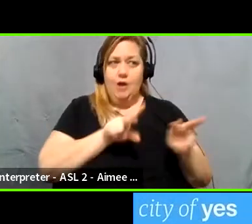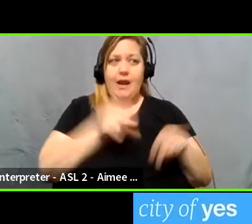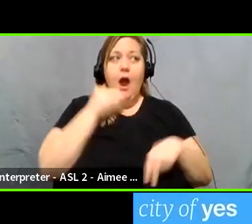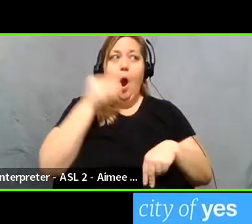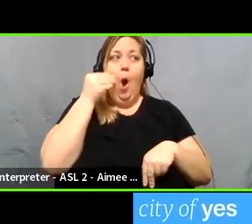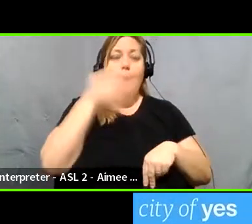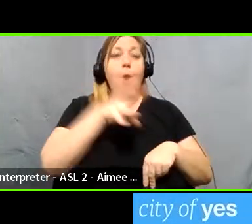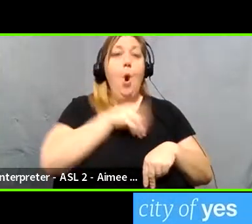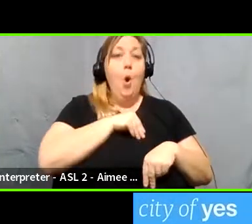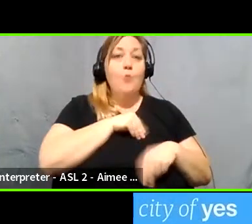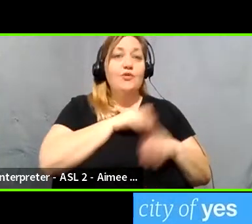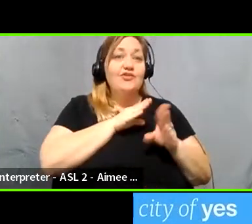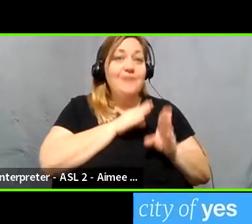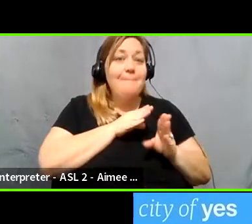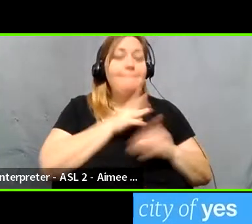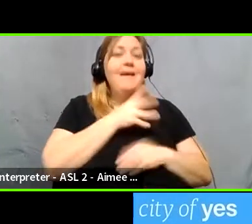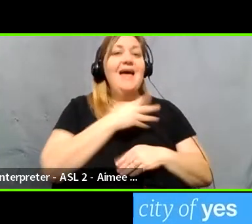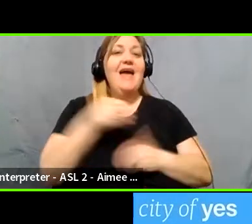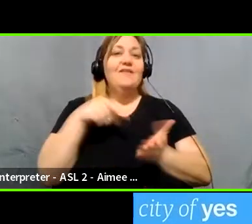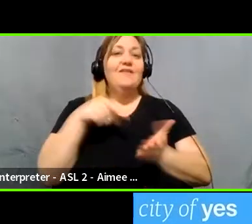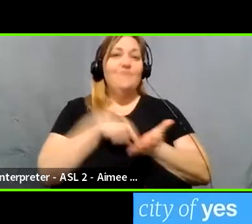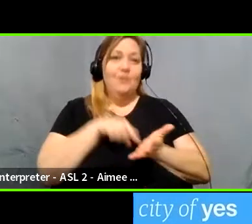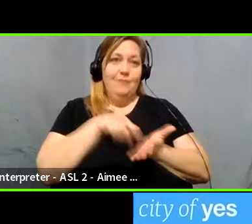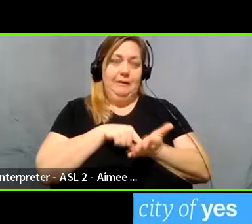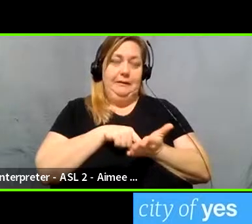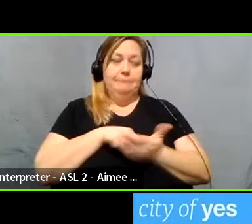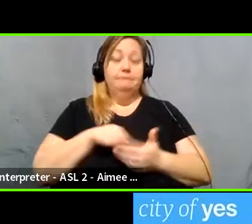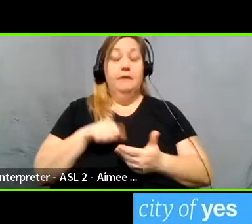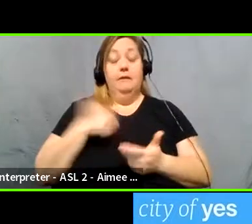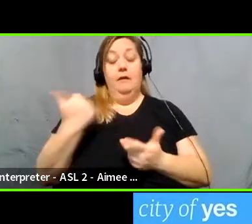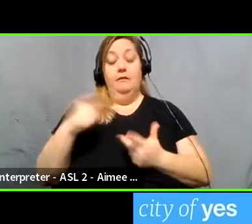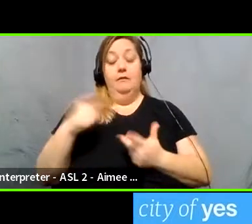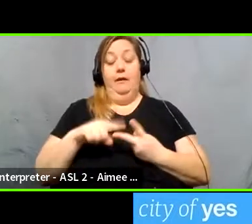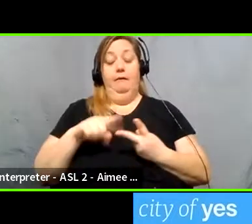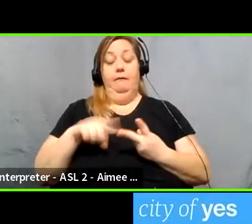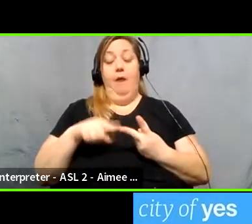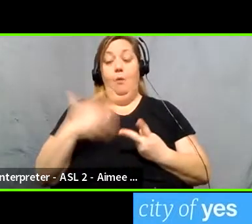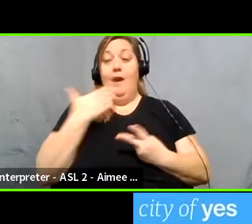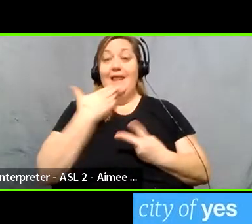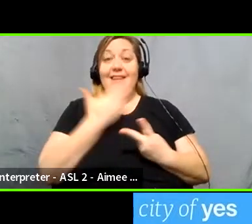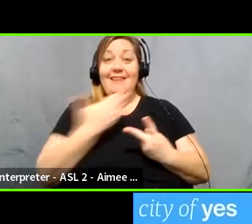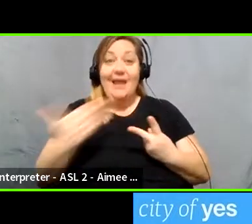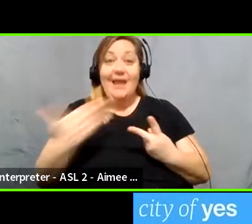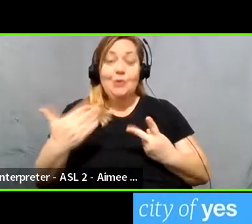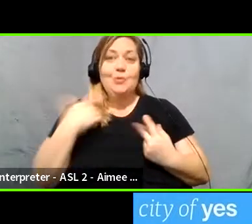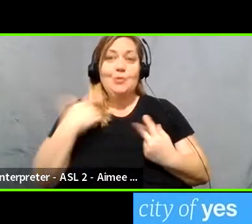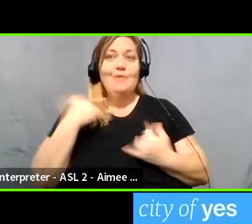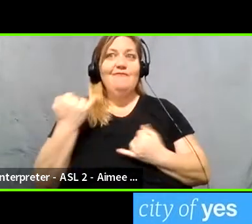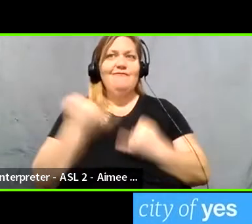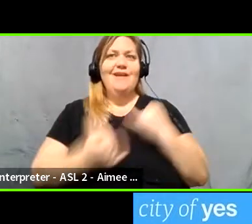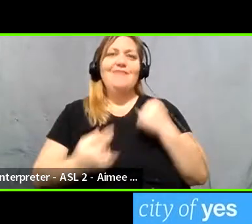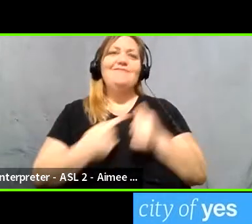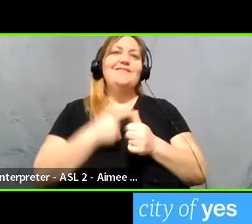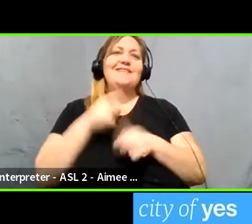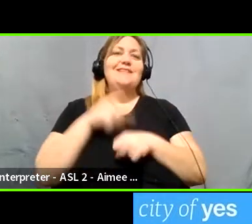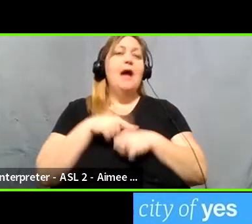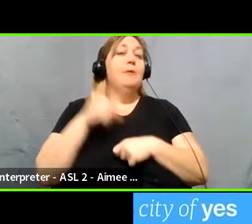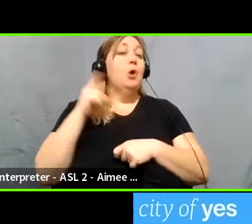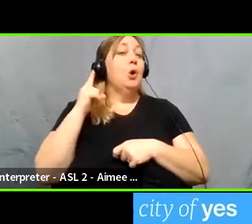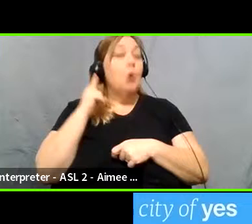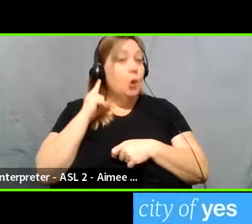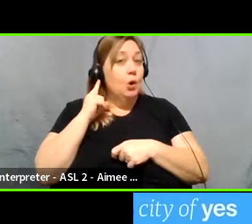in affordability. The other thing I want to thank you that I finally, for the first time, heard